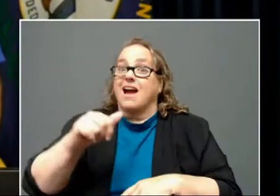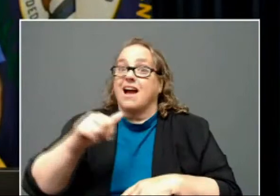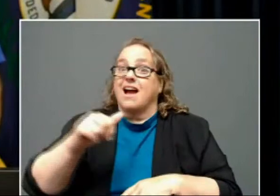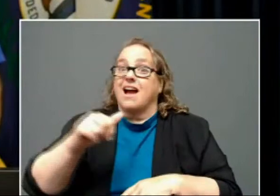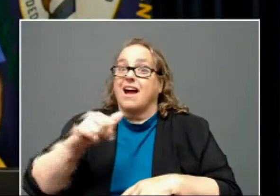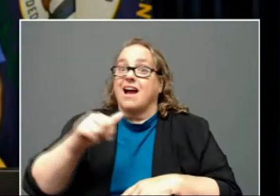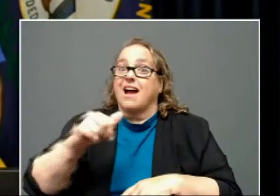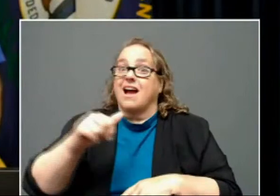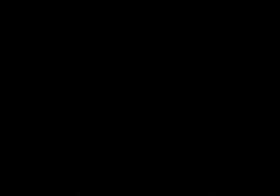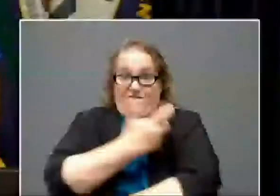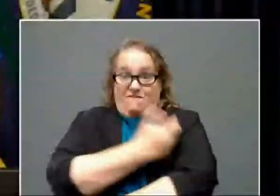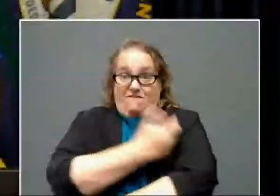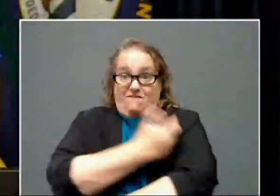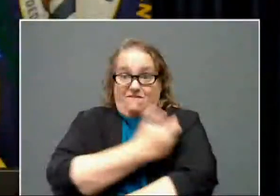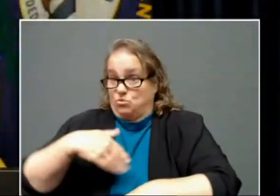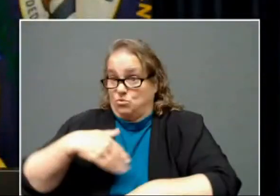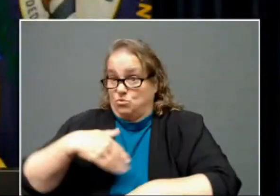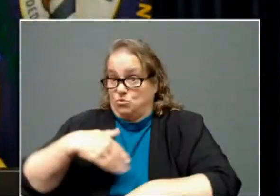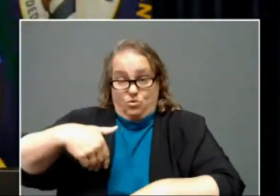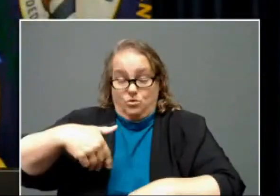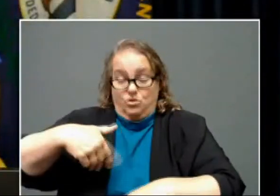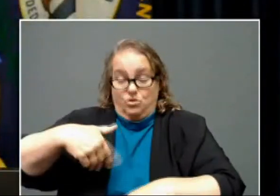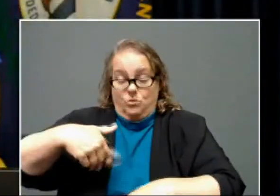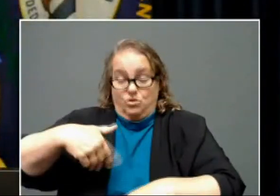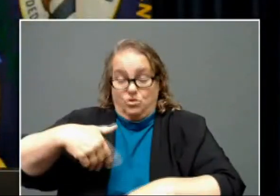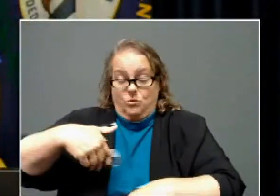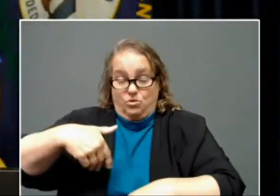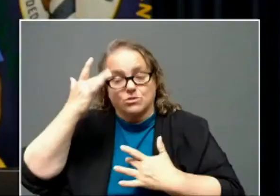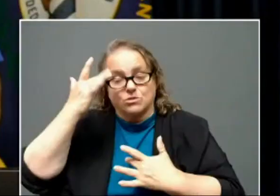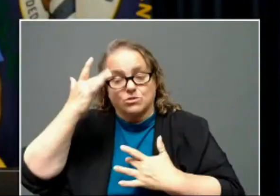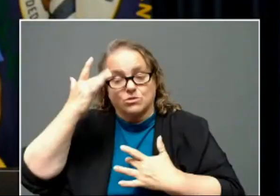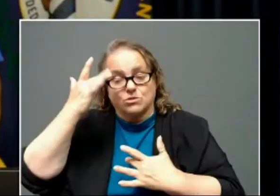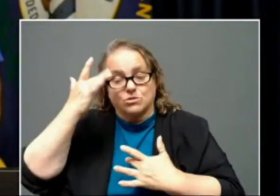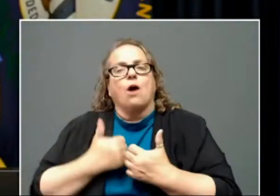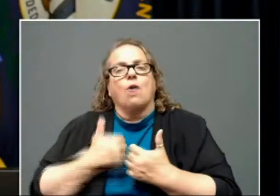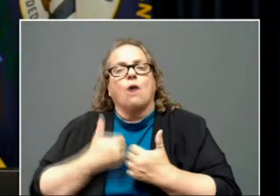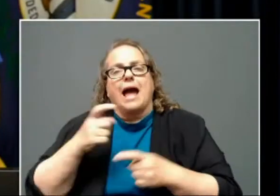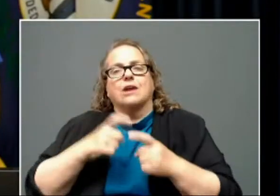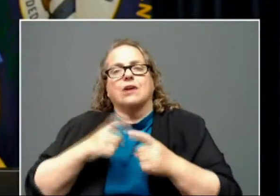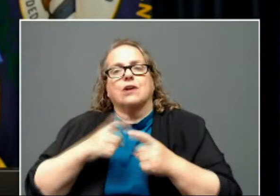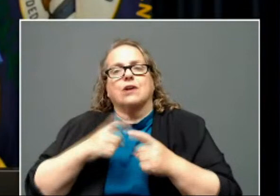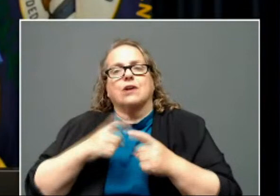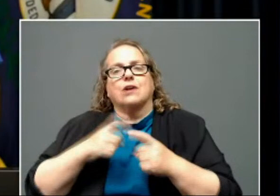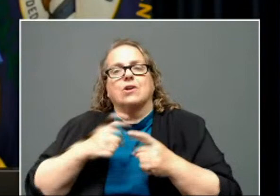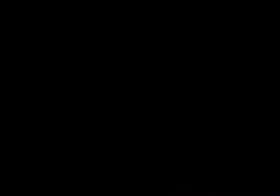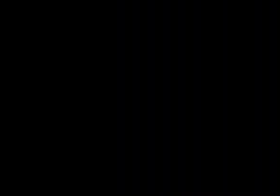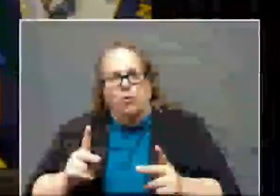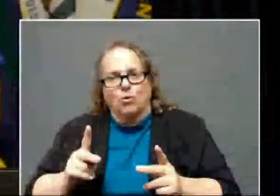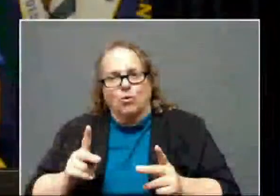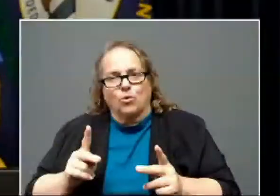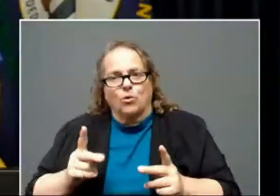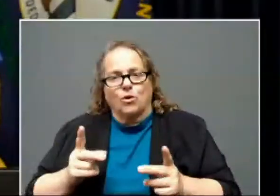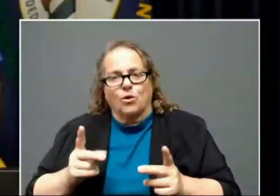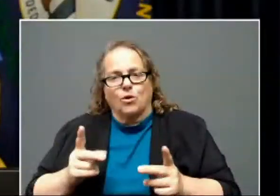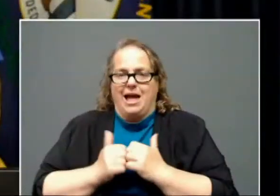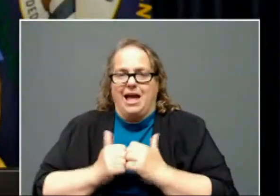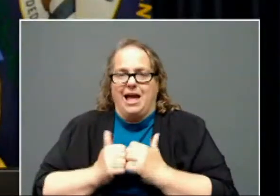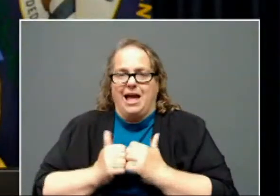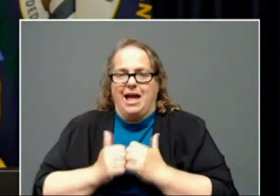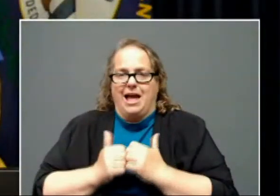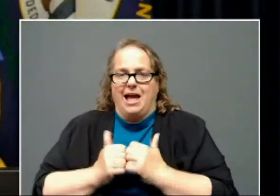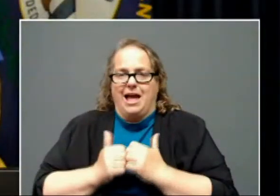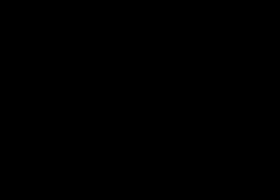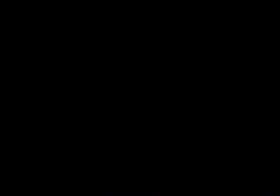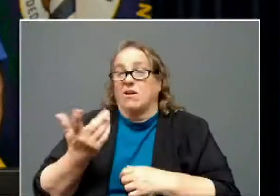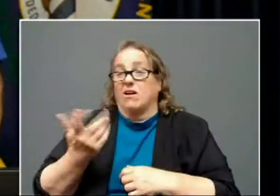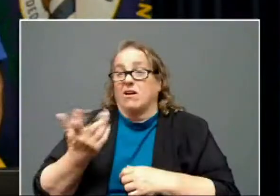knowing that we're not to the nose yet, we're to the casuals. We can get through parts of folks that have been casual about it, but still plan